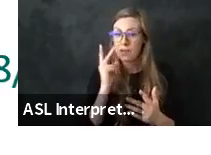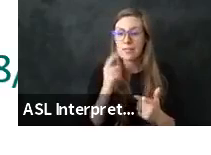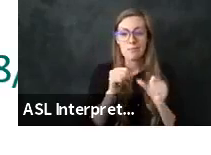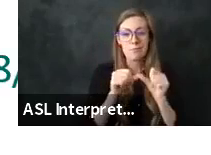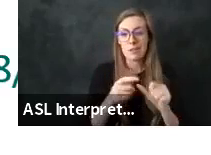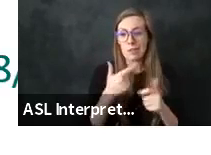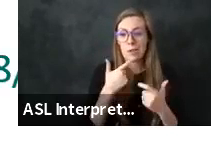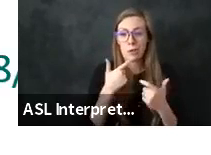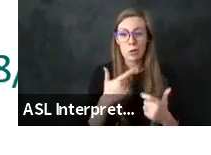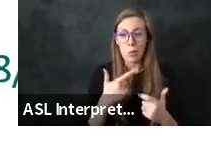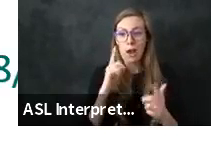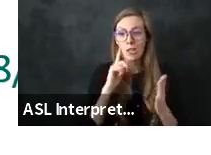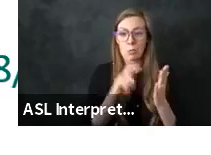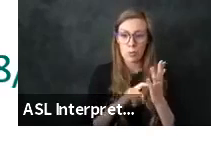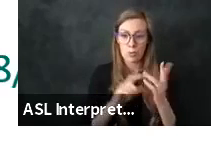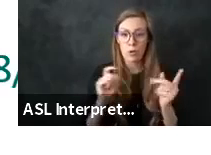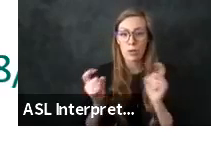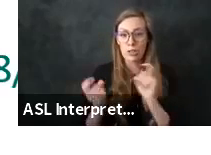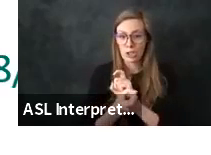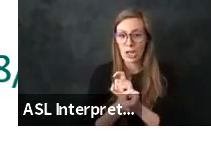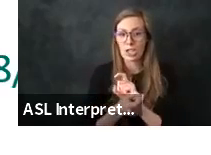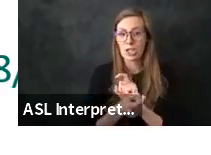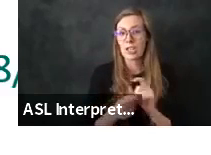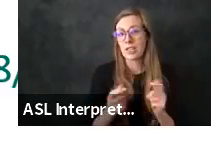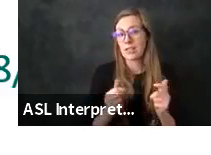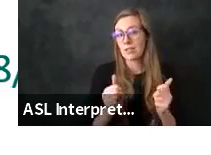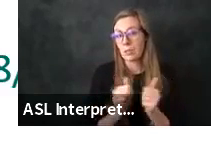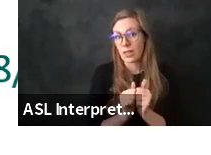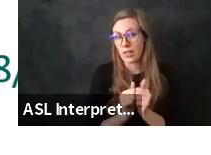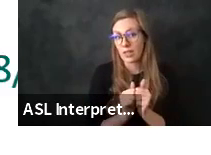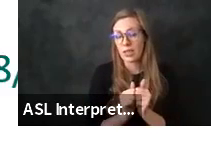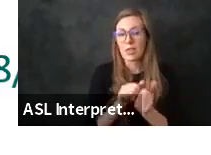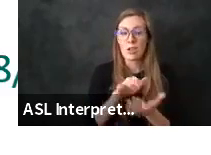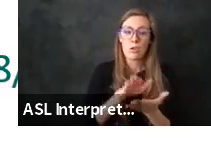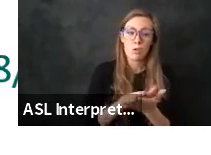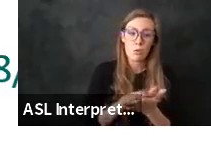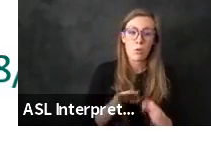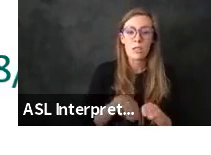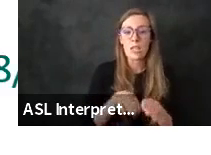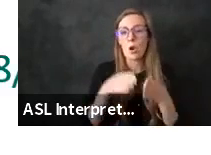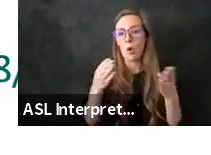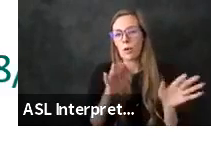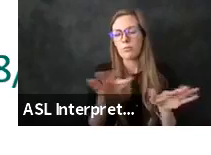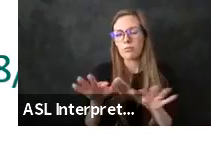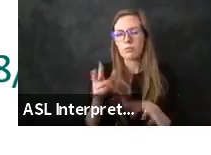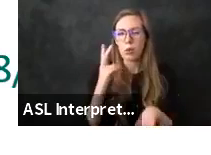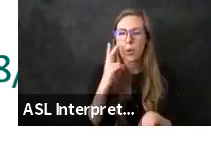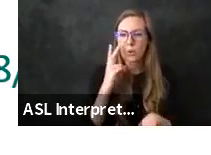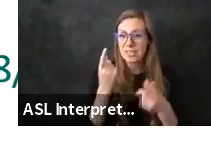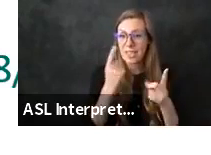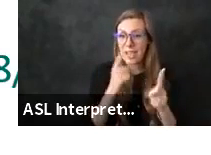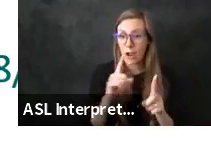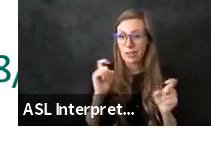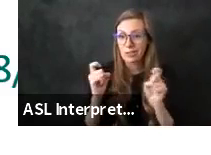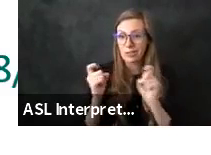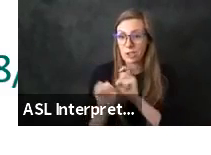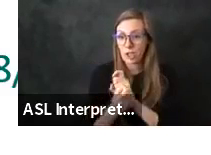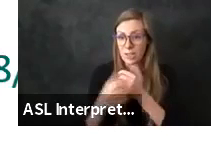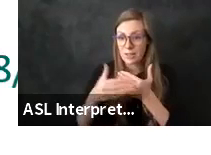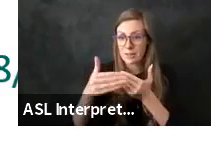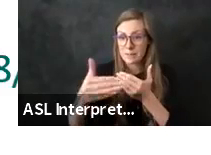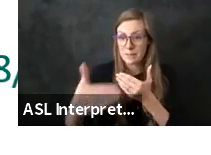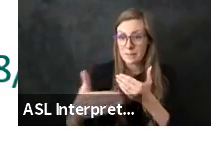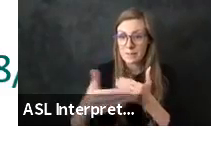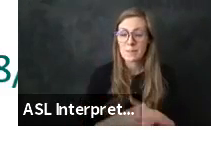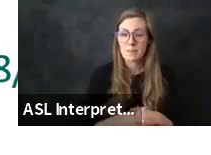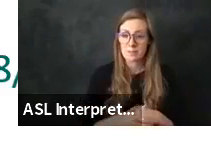as changes are made in our community with schools reopening and other factors to see if this trend will